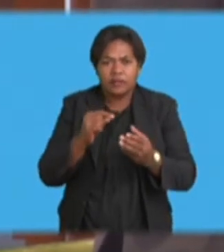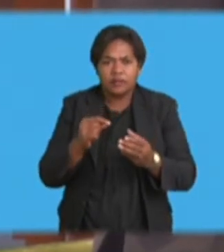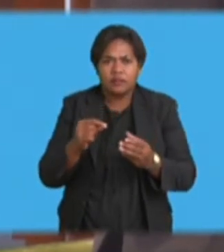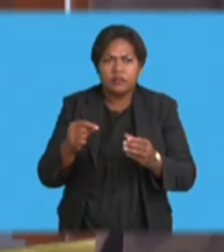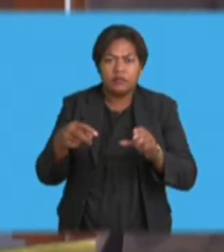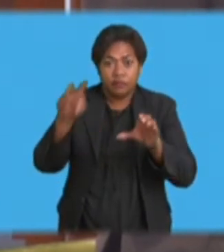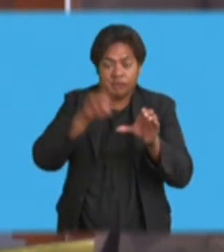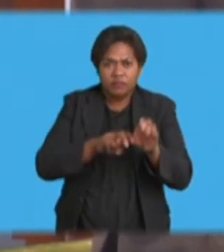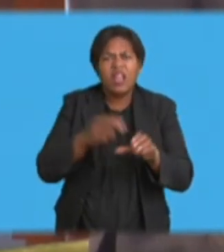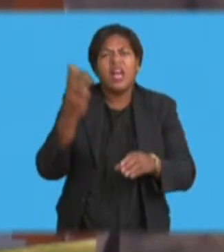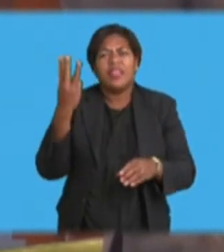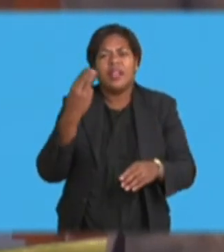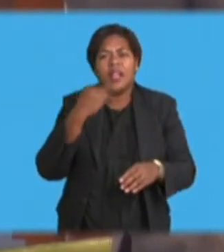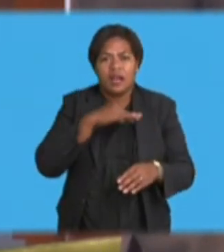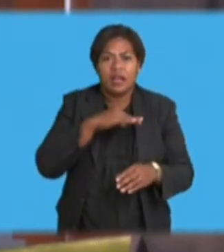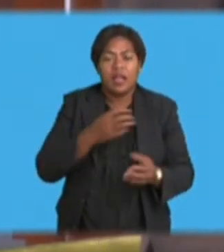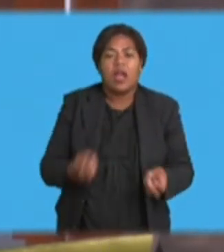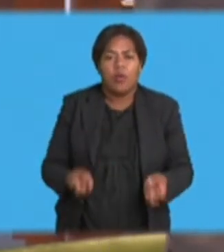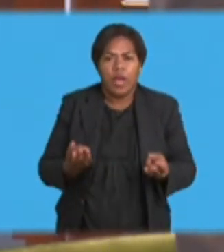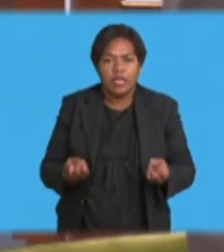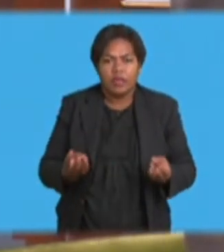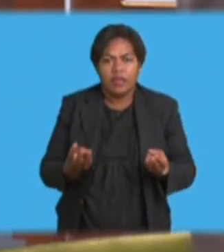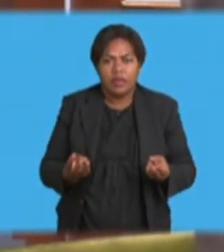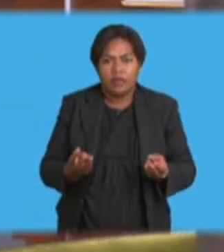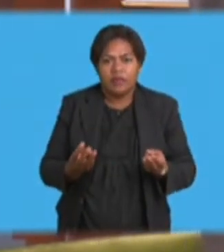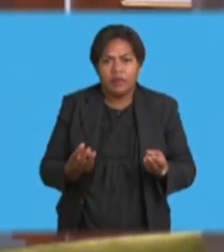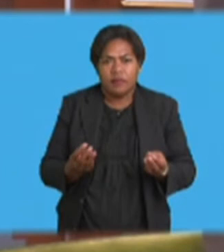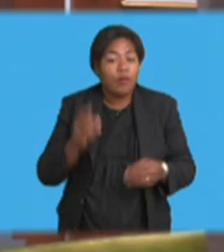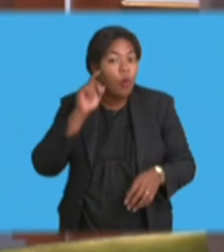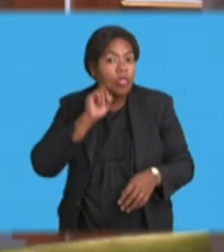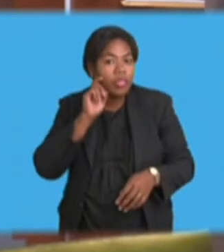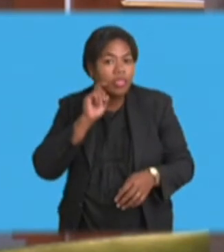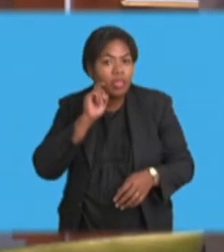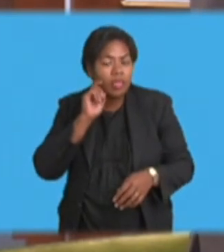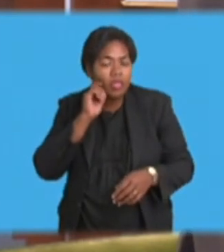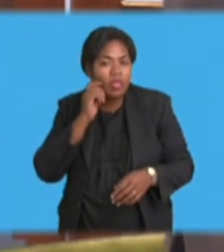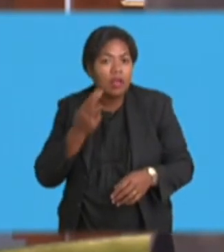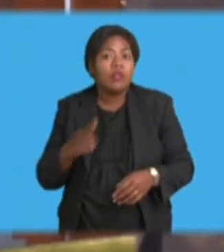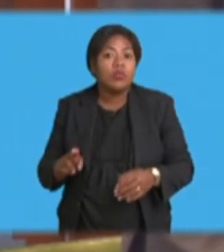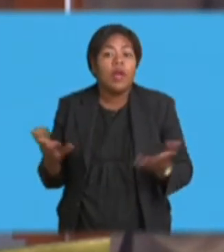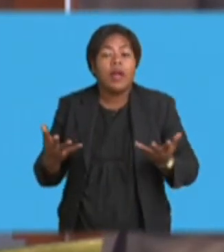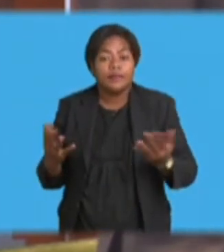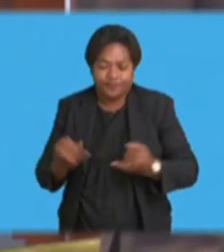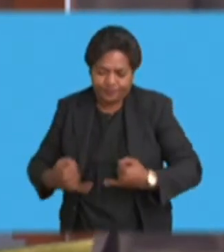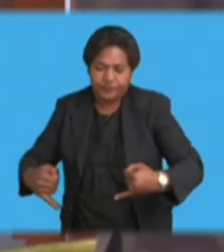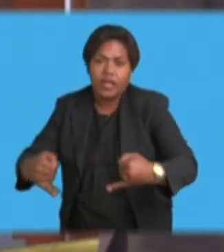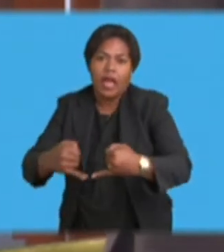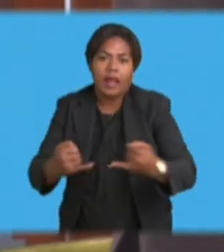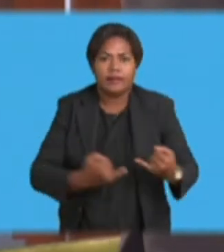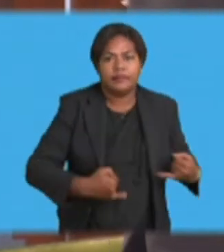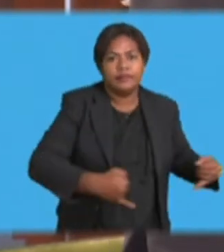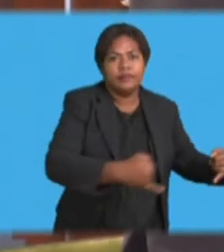of water to the island and can also carry a maximum of 200 tons of general